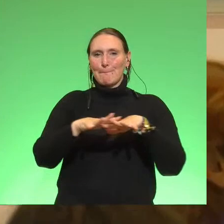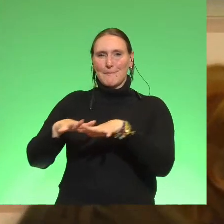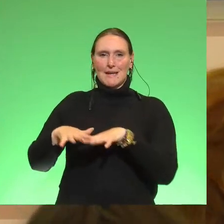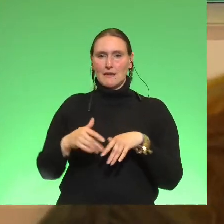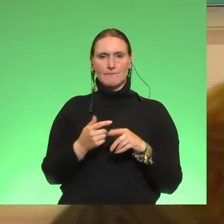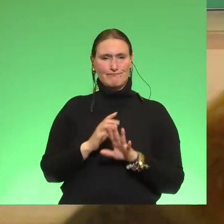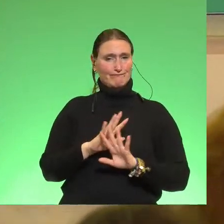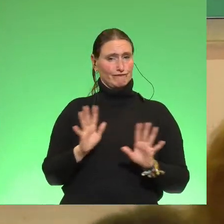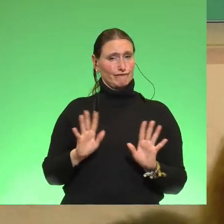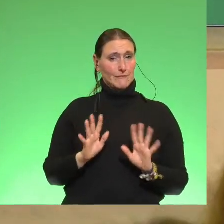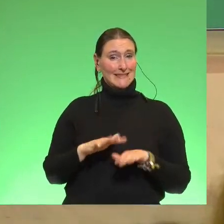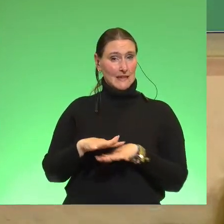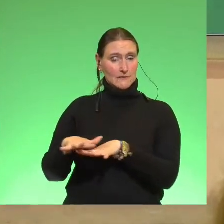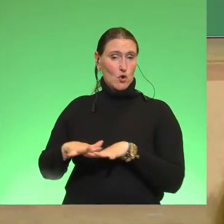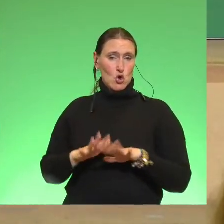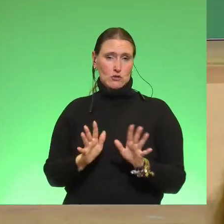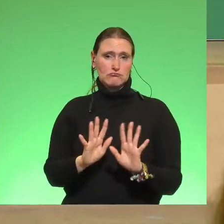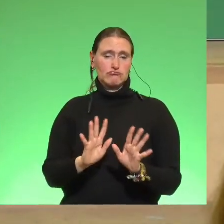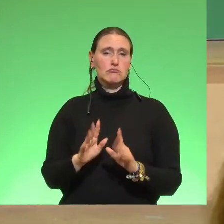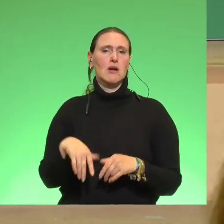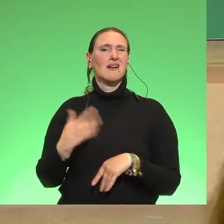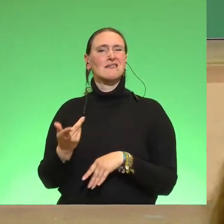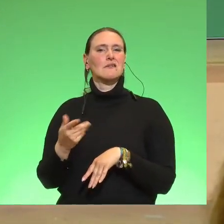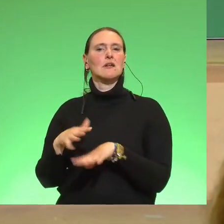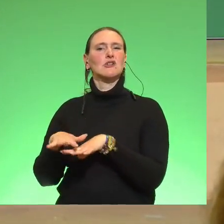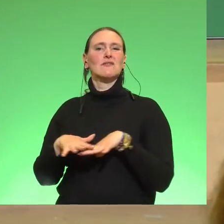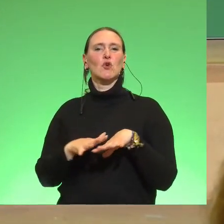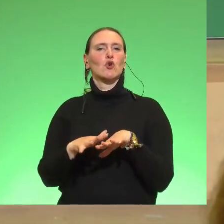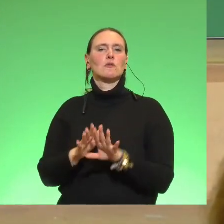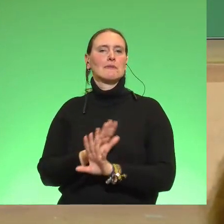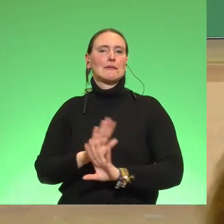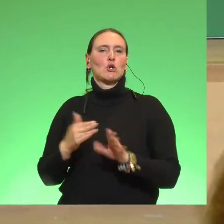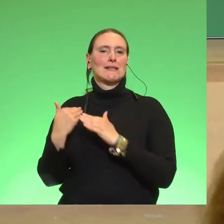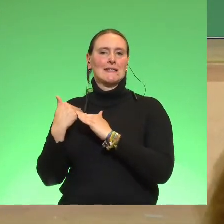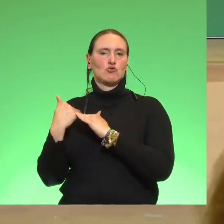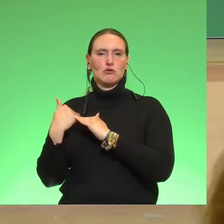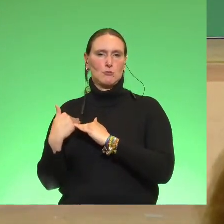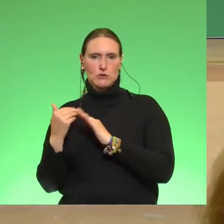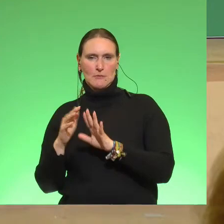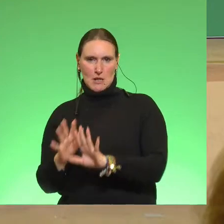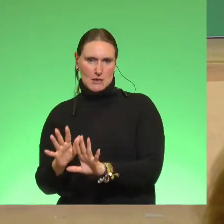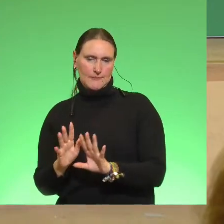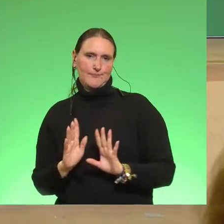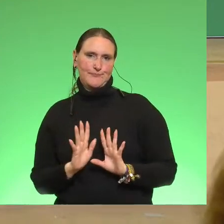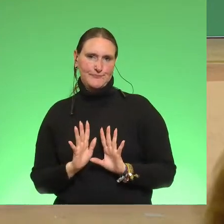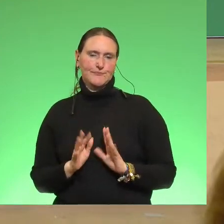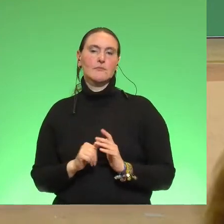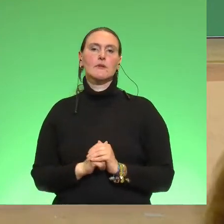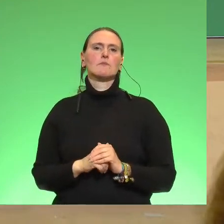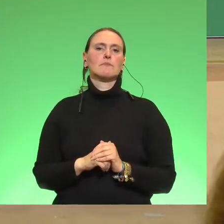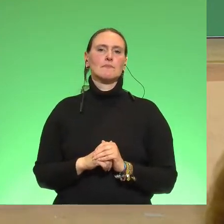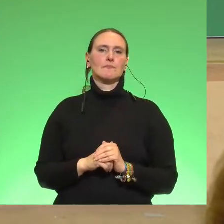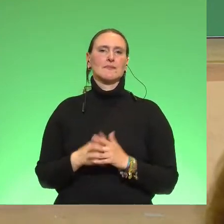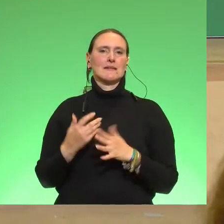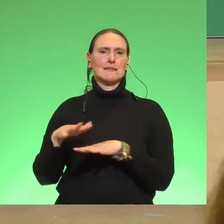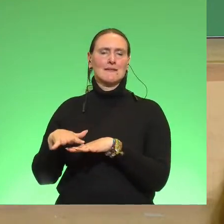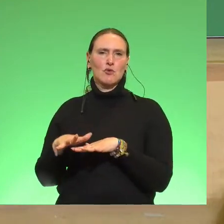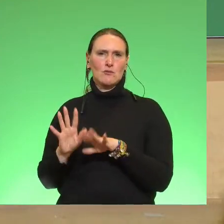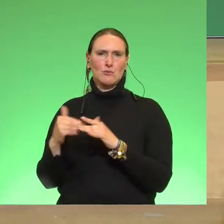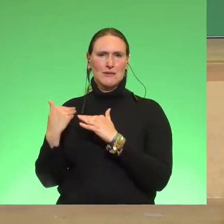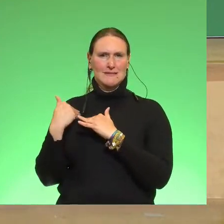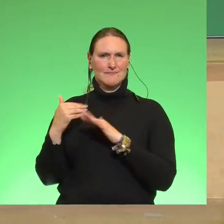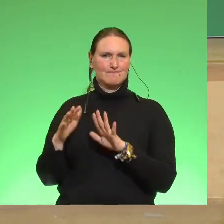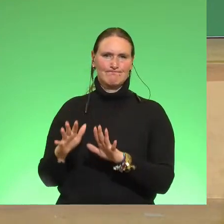network. Networks are like irresponsible. Yeah, it's creating a relational web with responsibilities, and it's